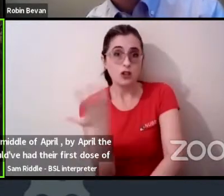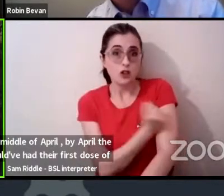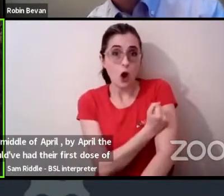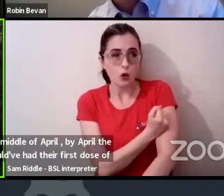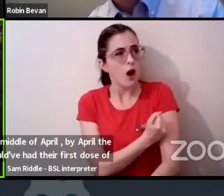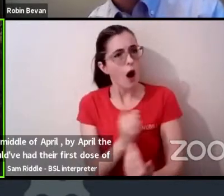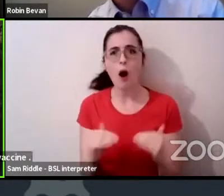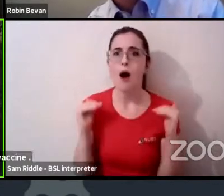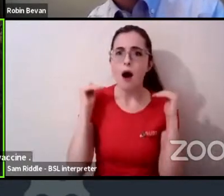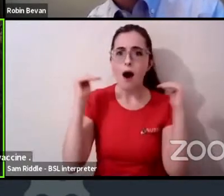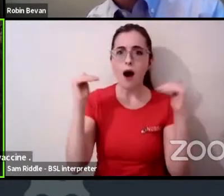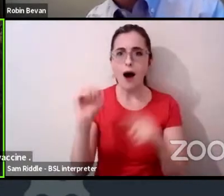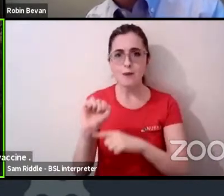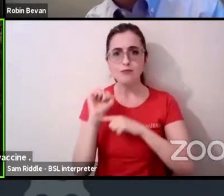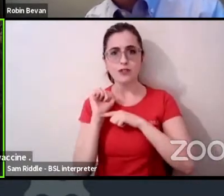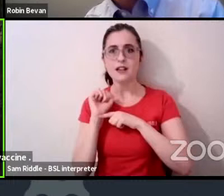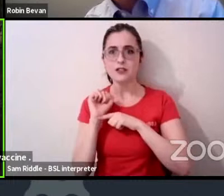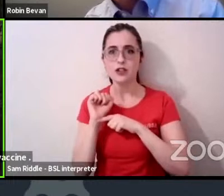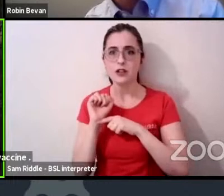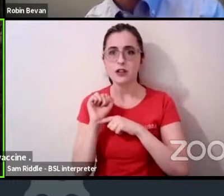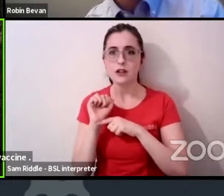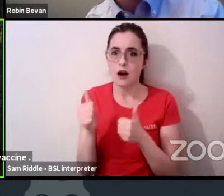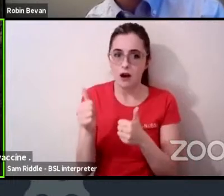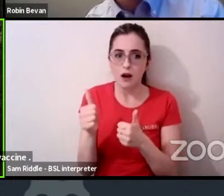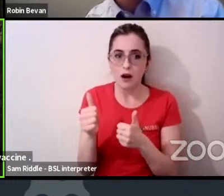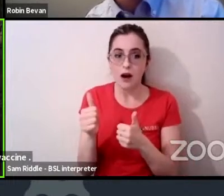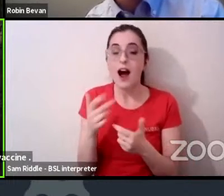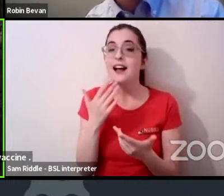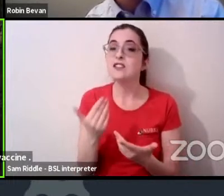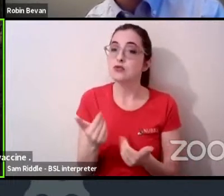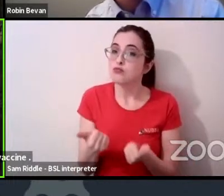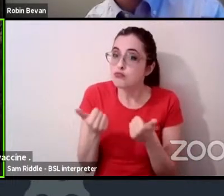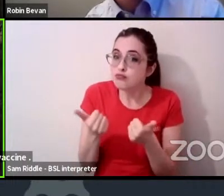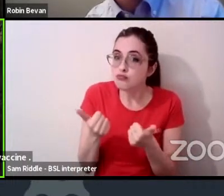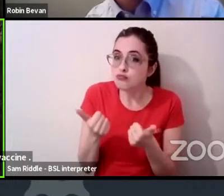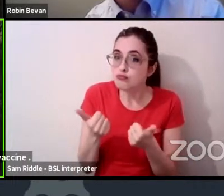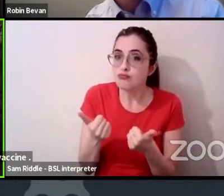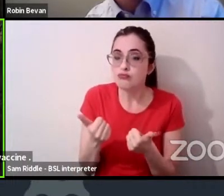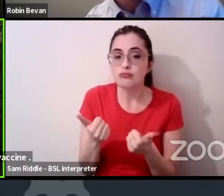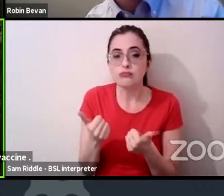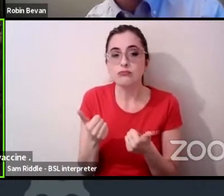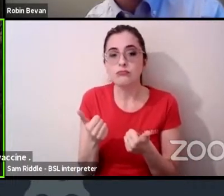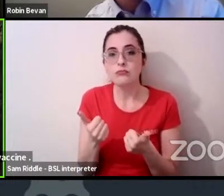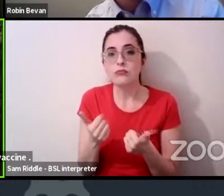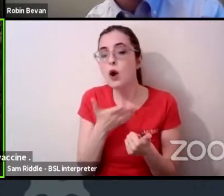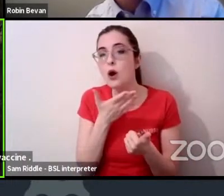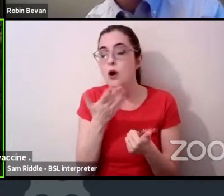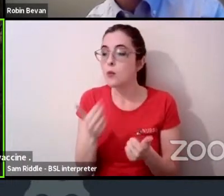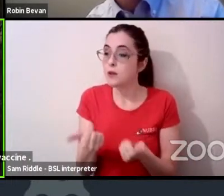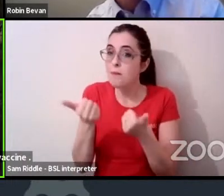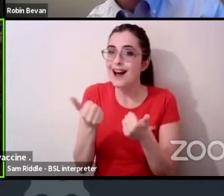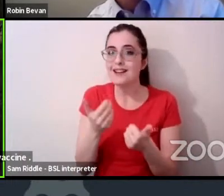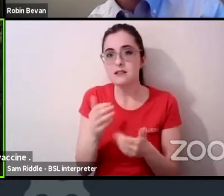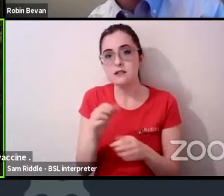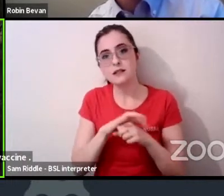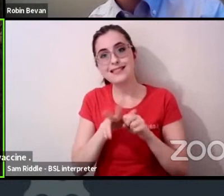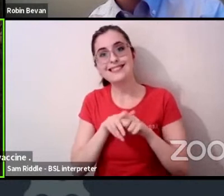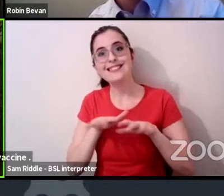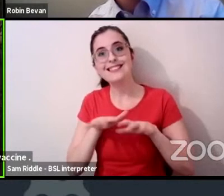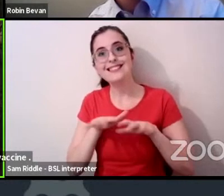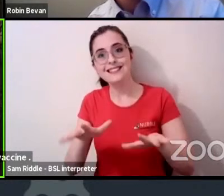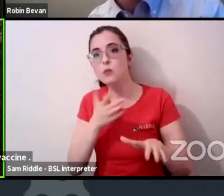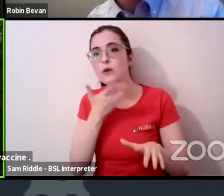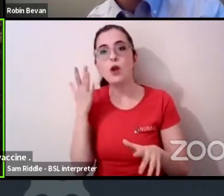disease and admission to hospital, and significant protection even against mild disease with no symptoms. So all of that changes